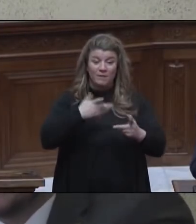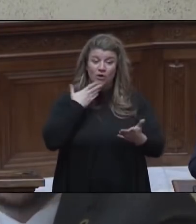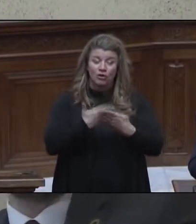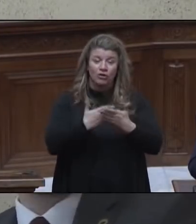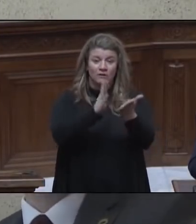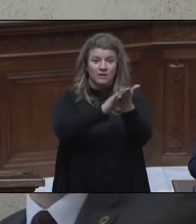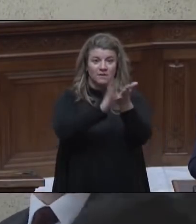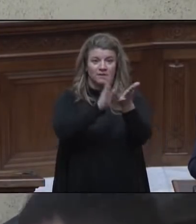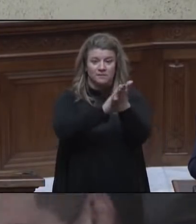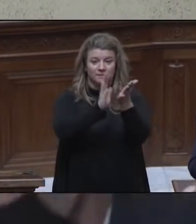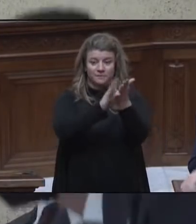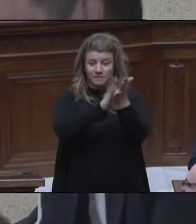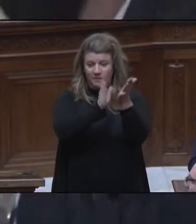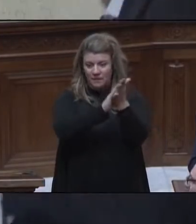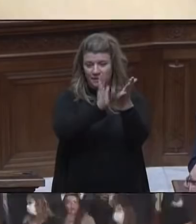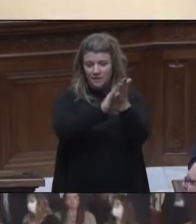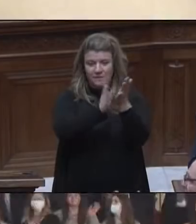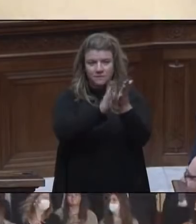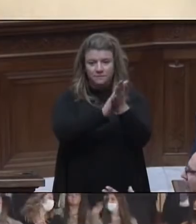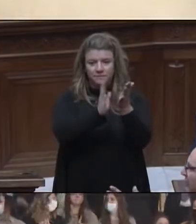incredible round of applause?